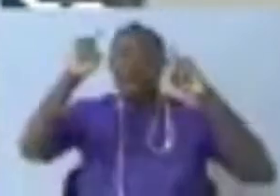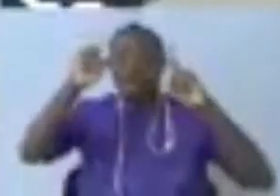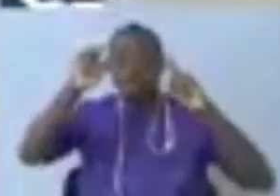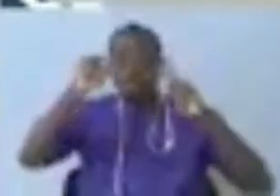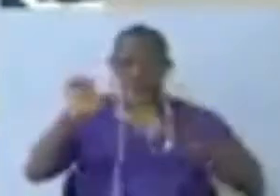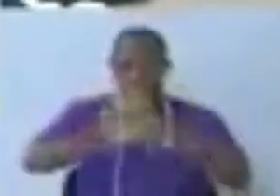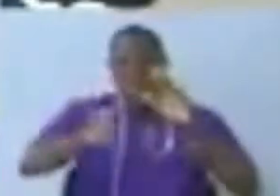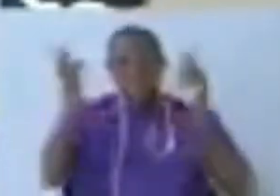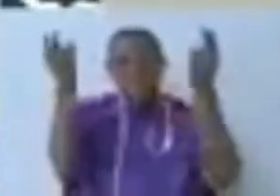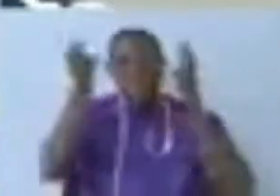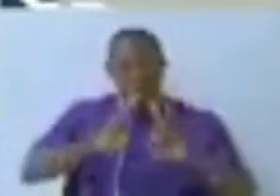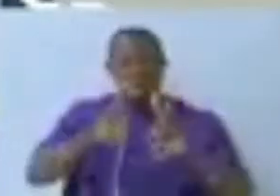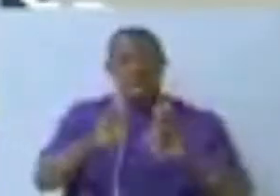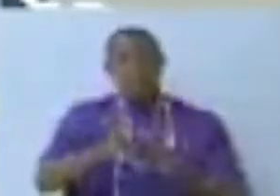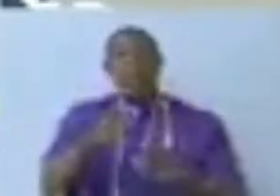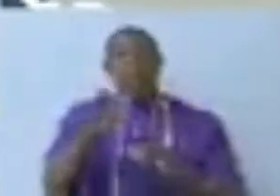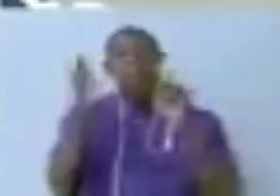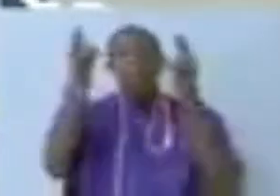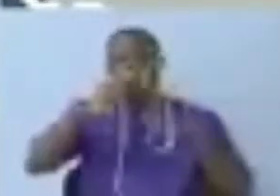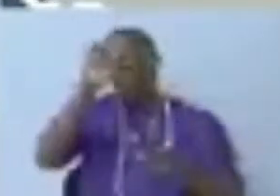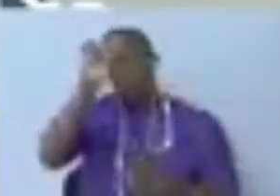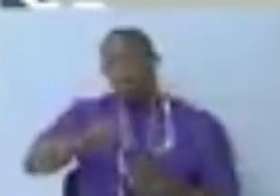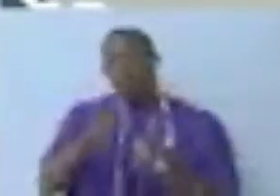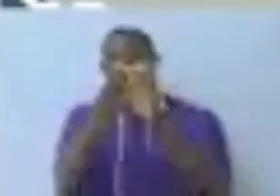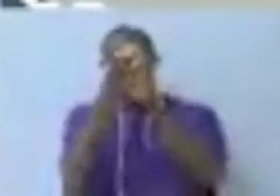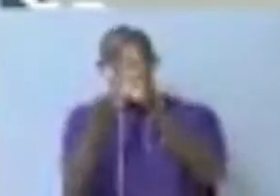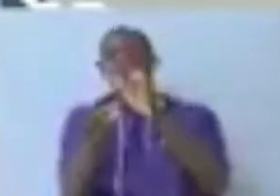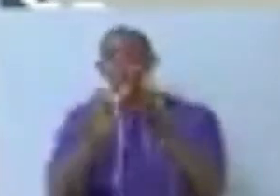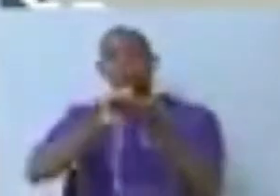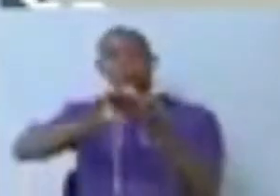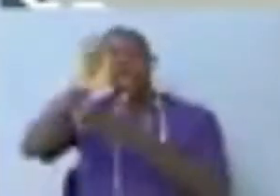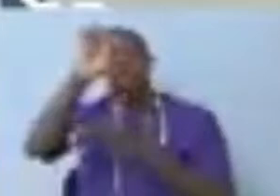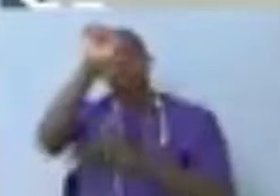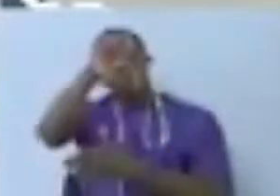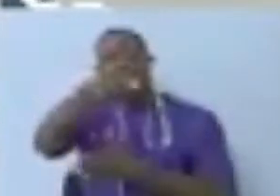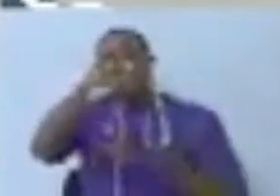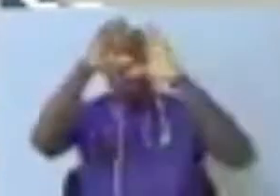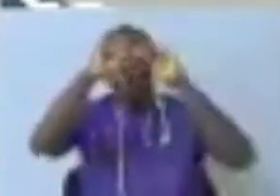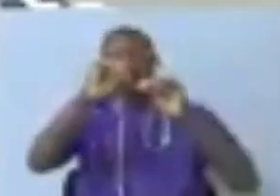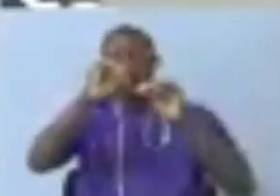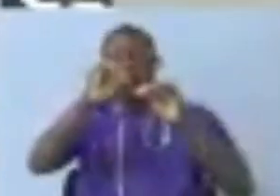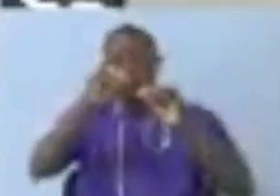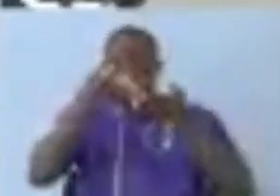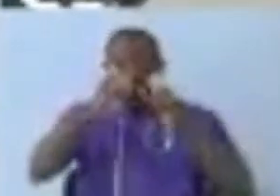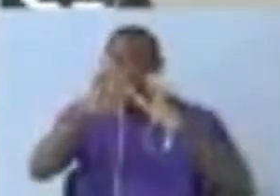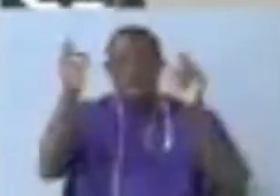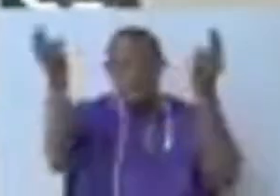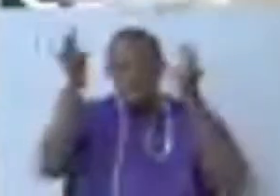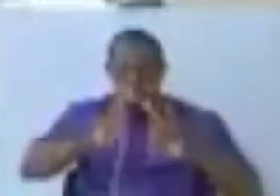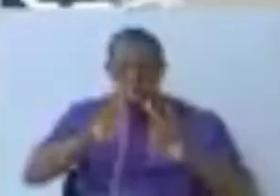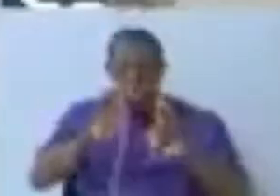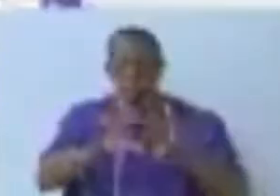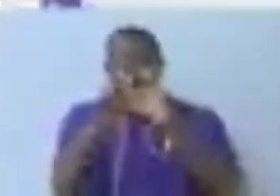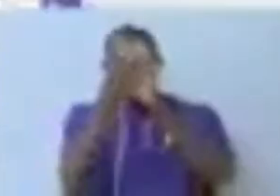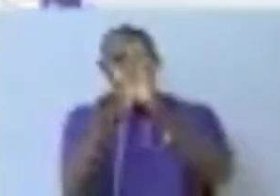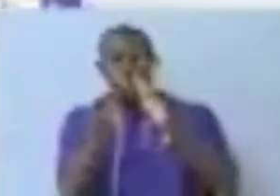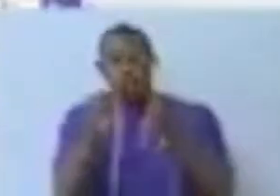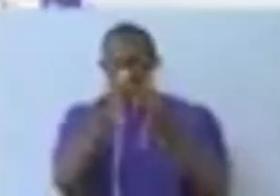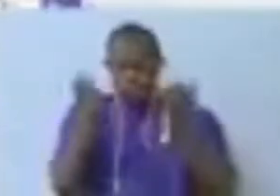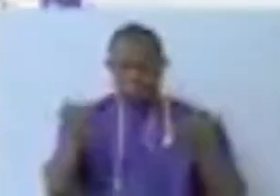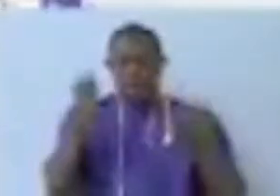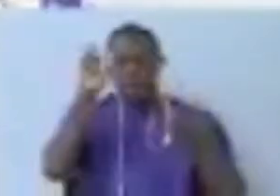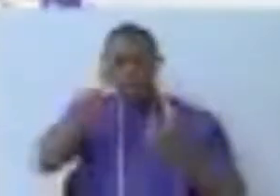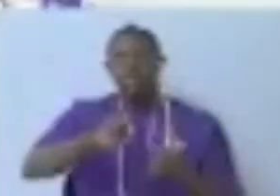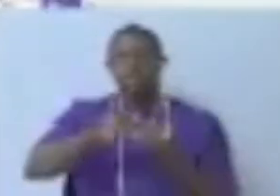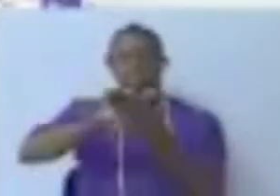law, a copy must be deposited in your office. By law, a copy will be deposited in your office.